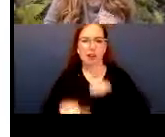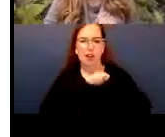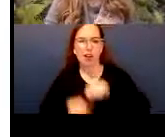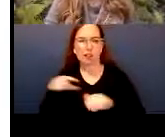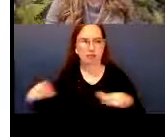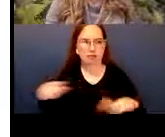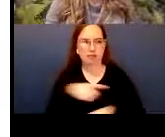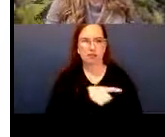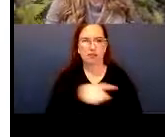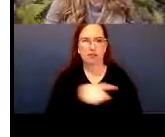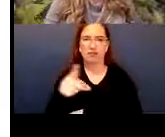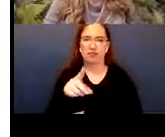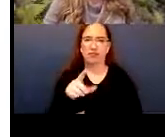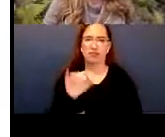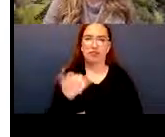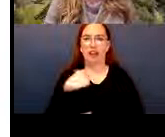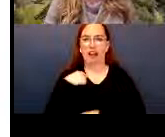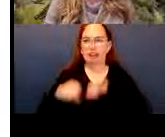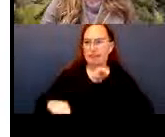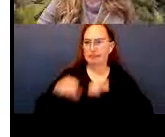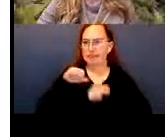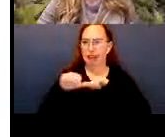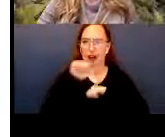more time to study the plan.